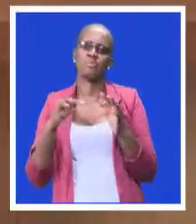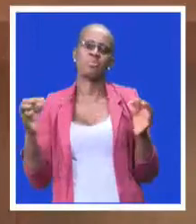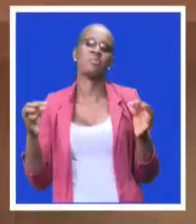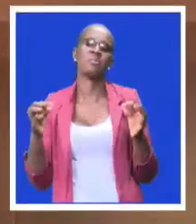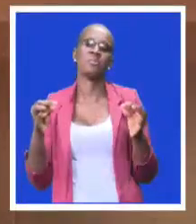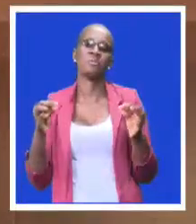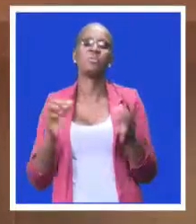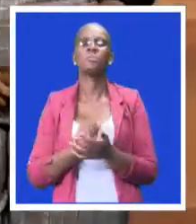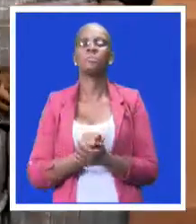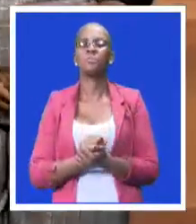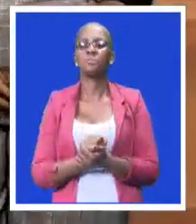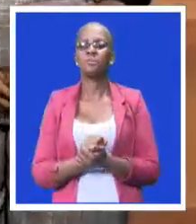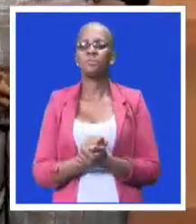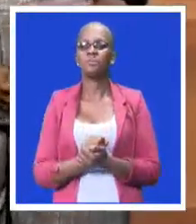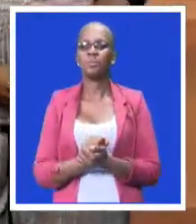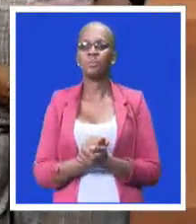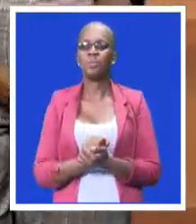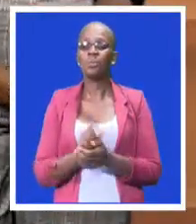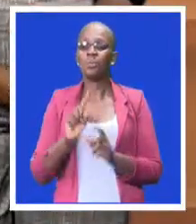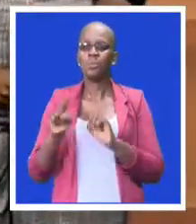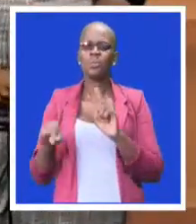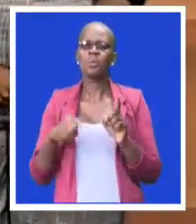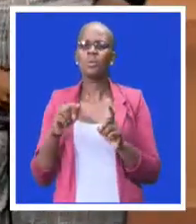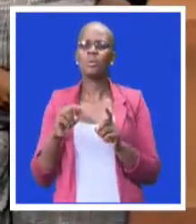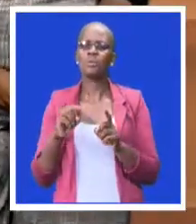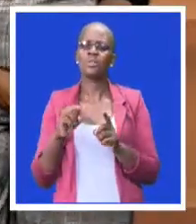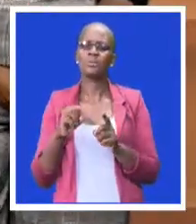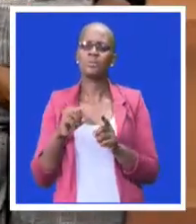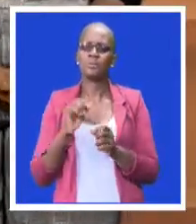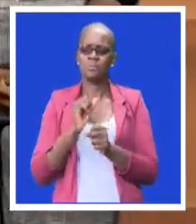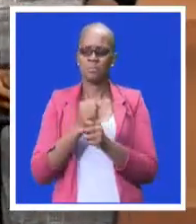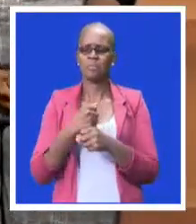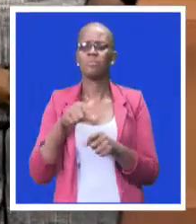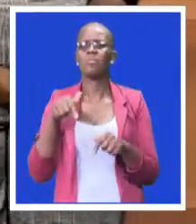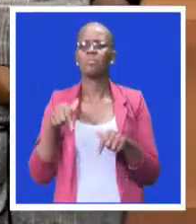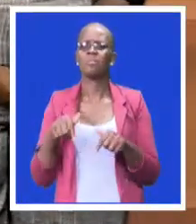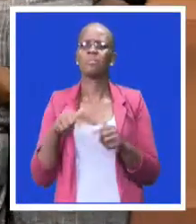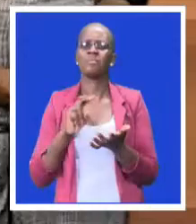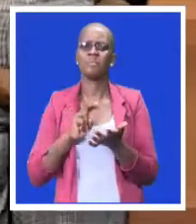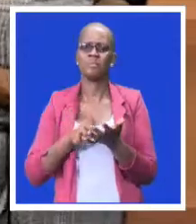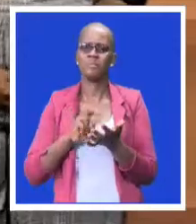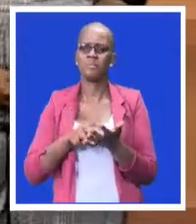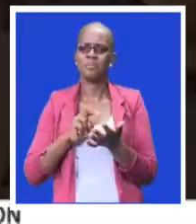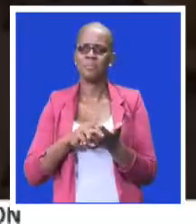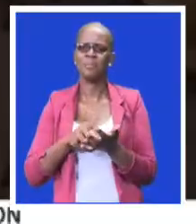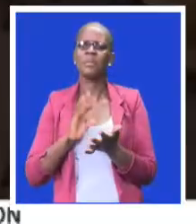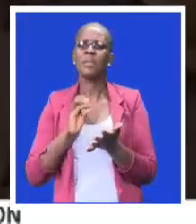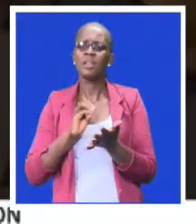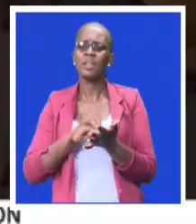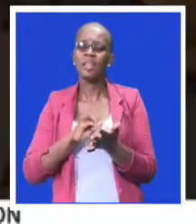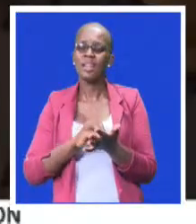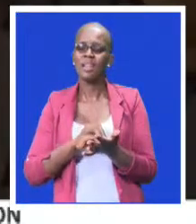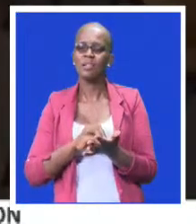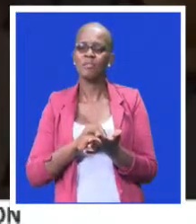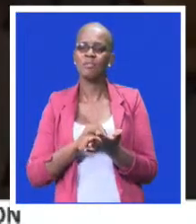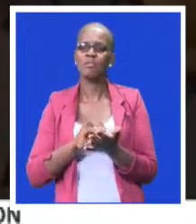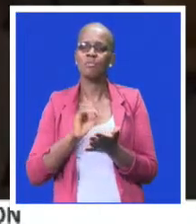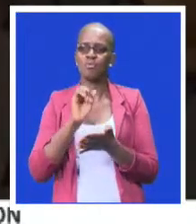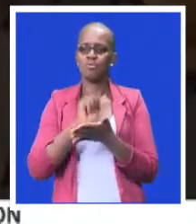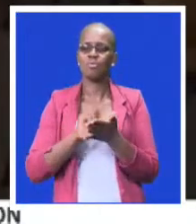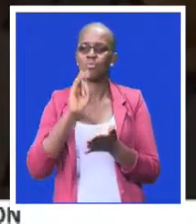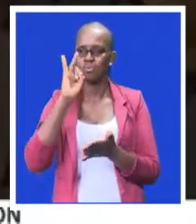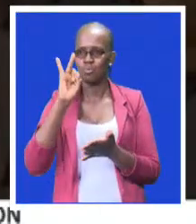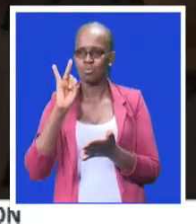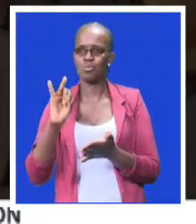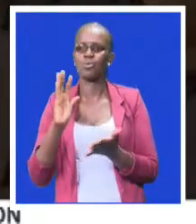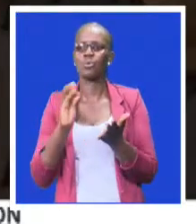our day look like today? Well, from 2 p.m. until 2:30 p.m. we have grade 0 lesson.